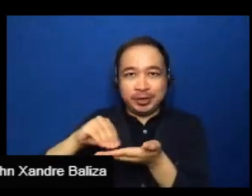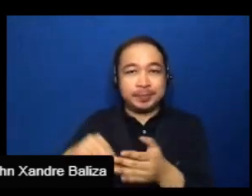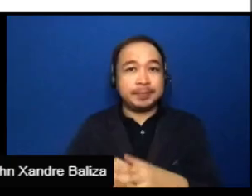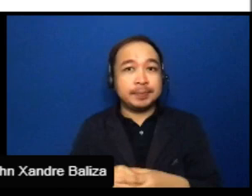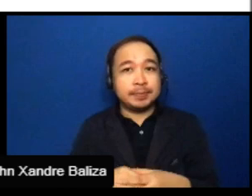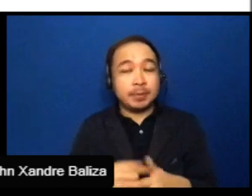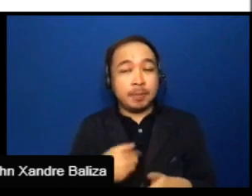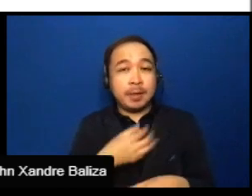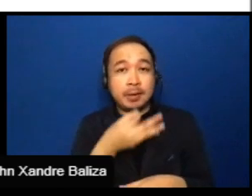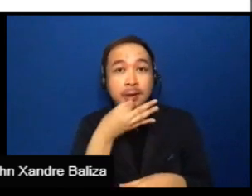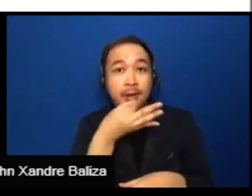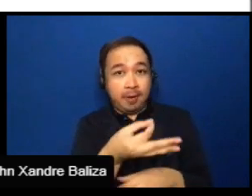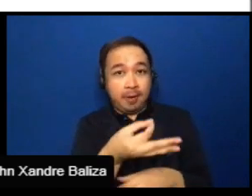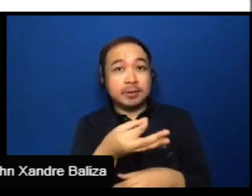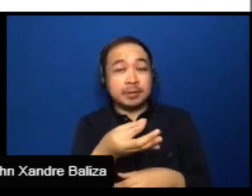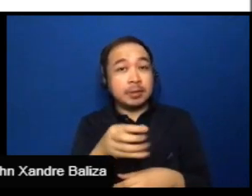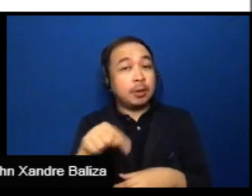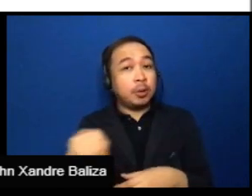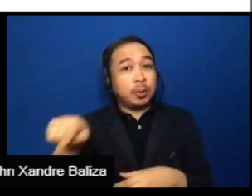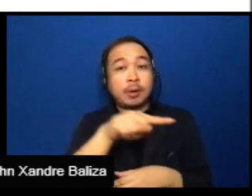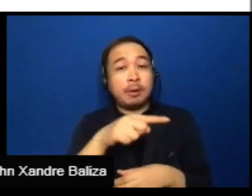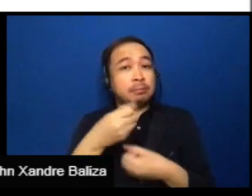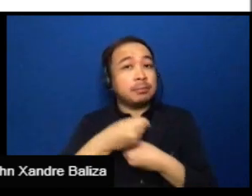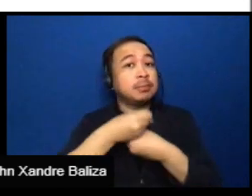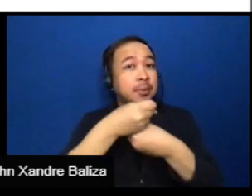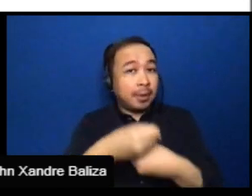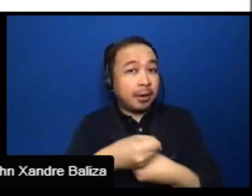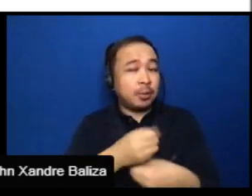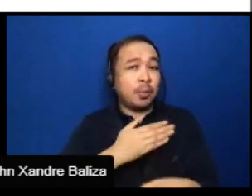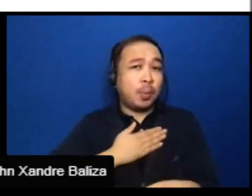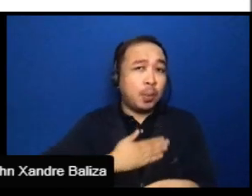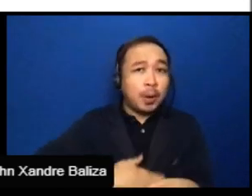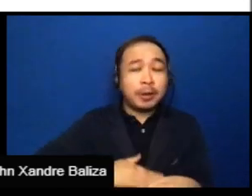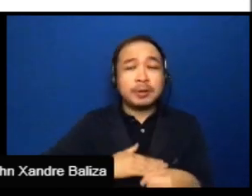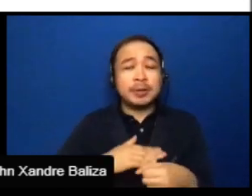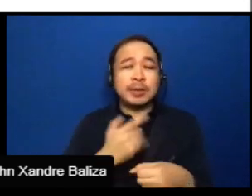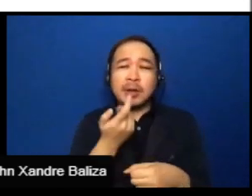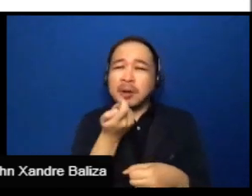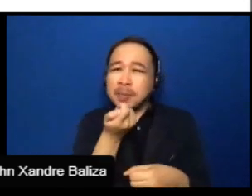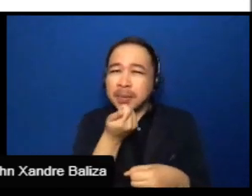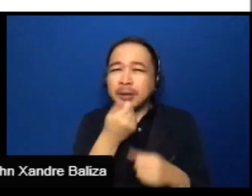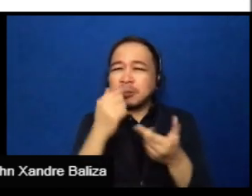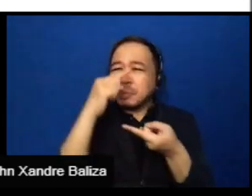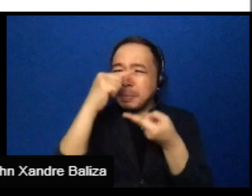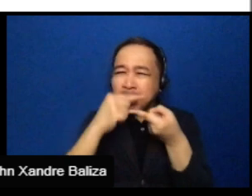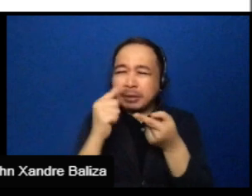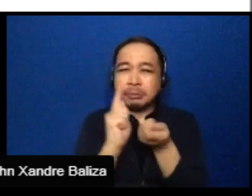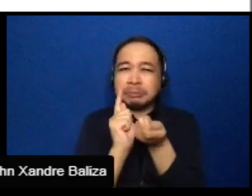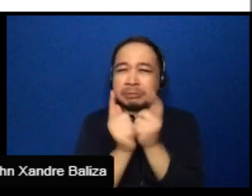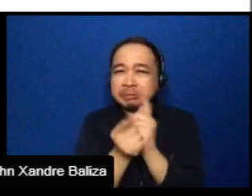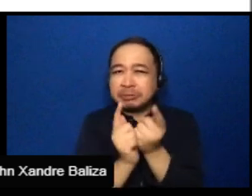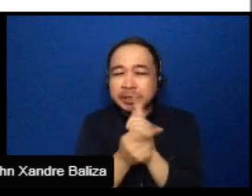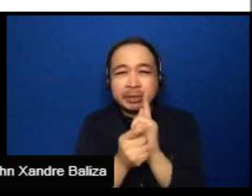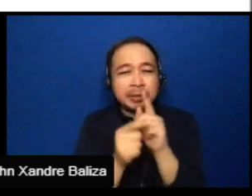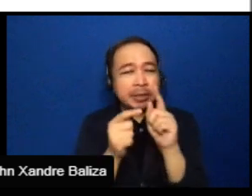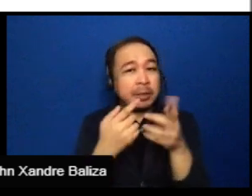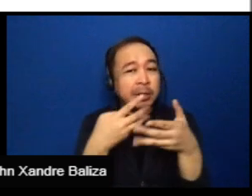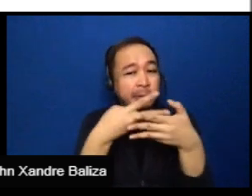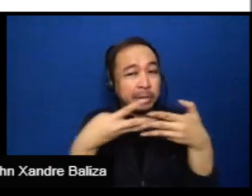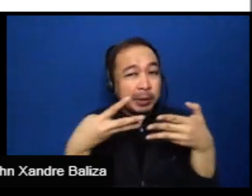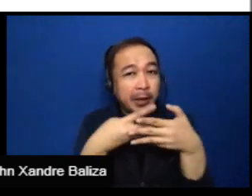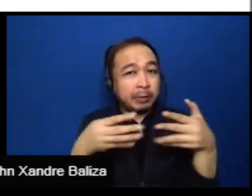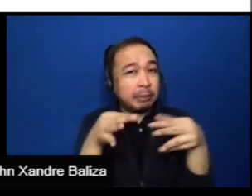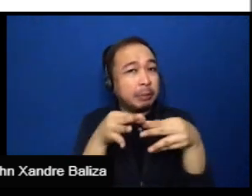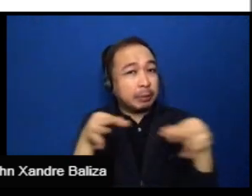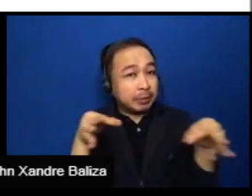request those delegates wishing to make minor changes to the text to read them out